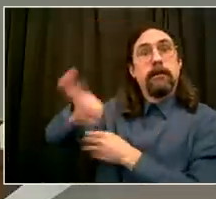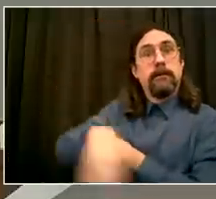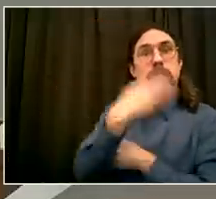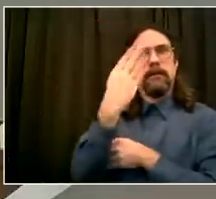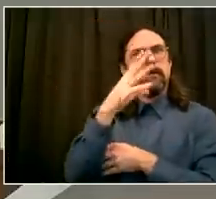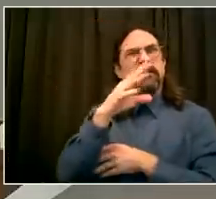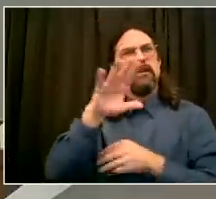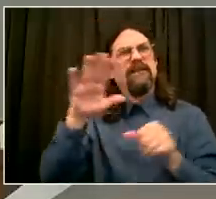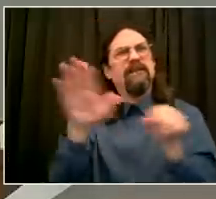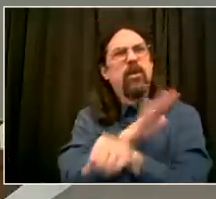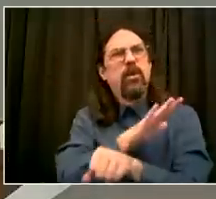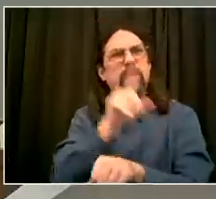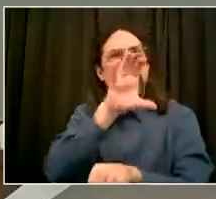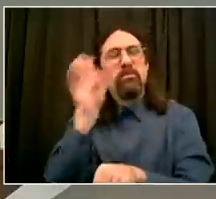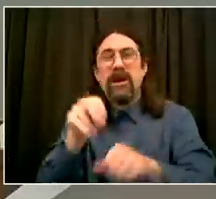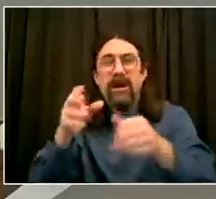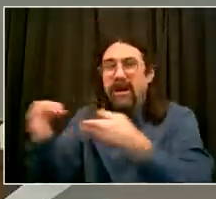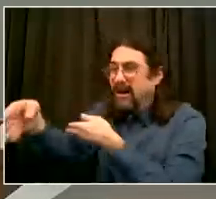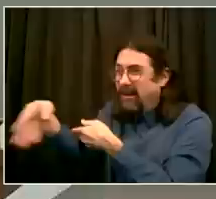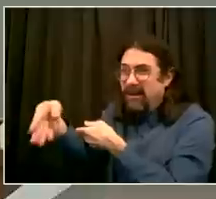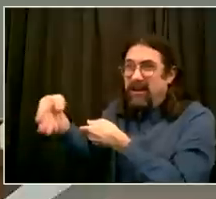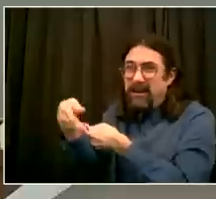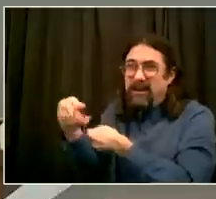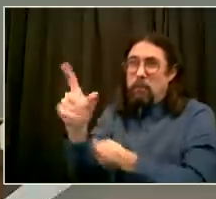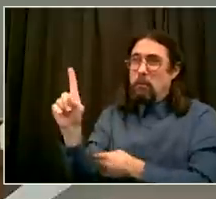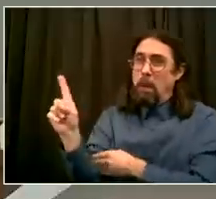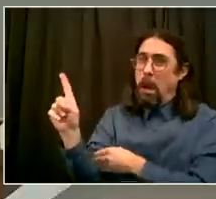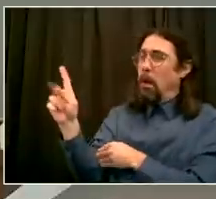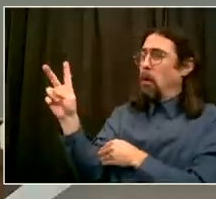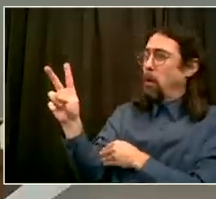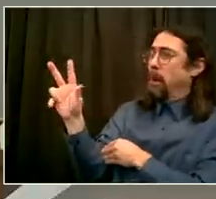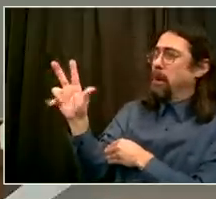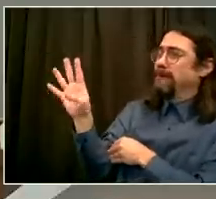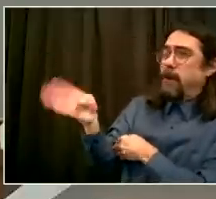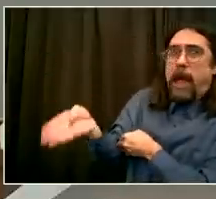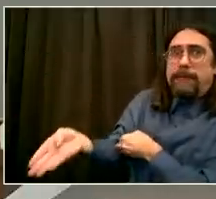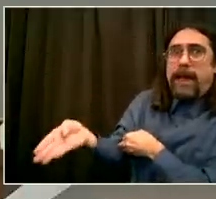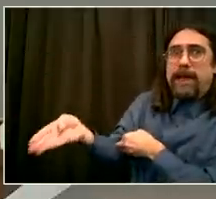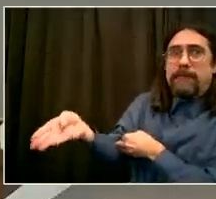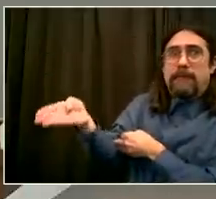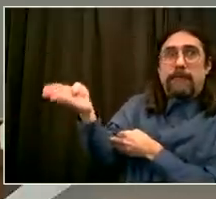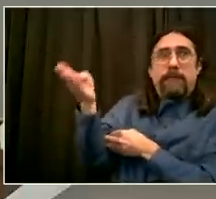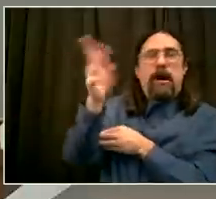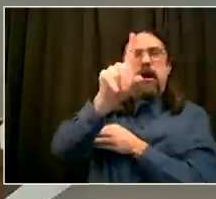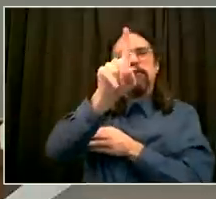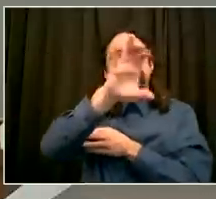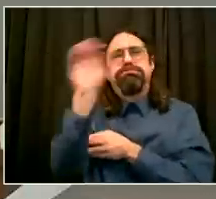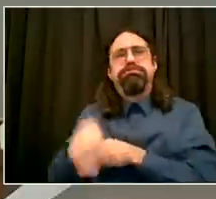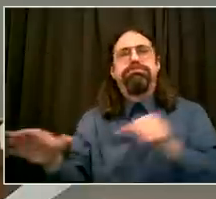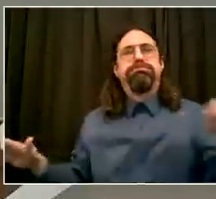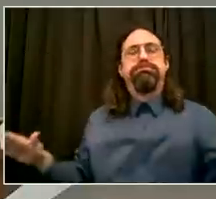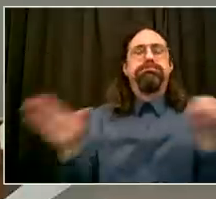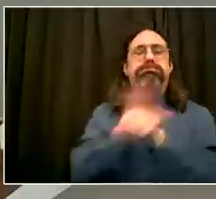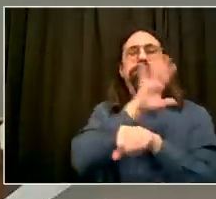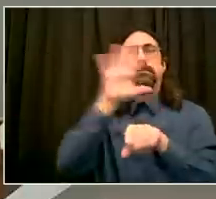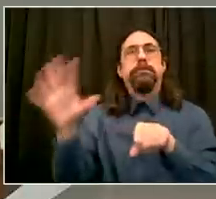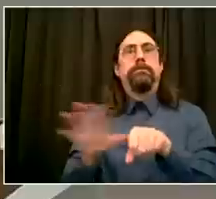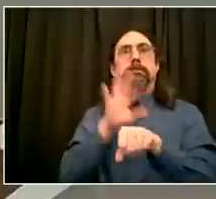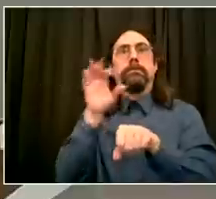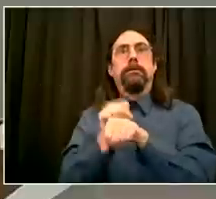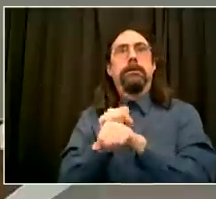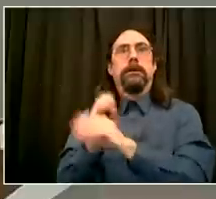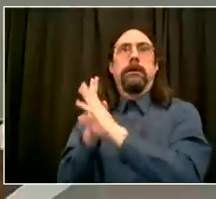their families safe. So we've been successful testing there. We're going to be successful with the vaccine there. And I just want to say, this is our